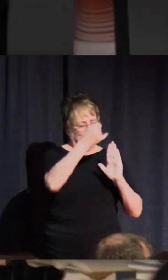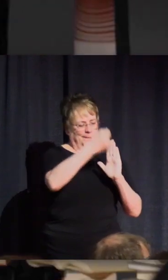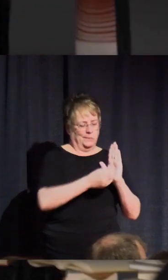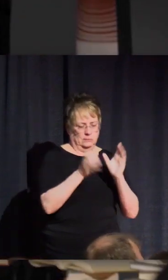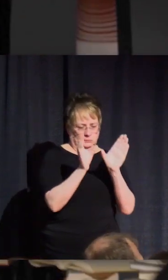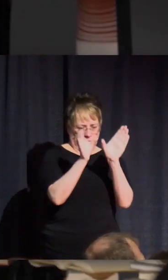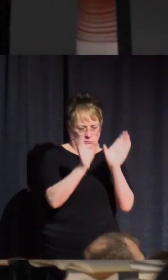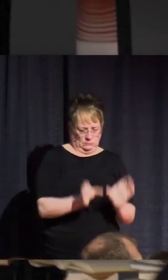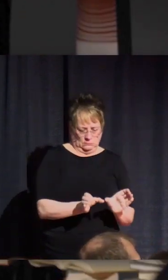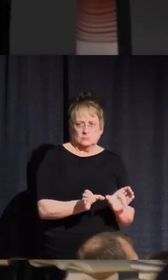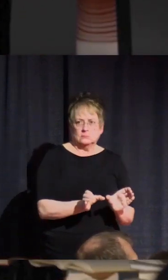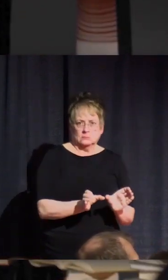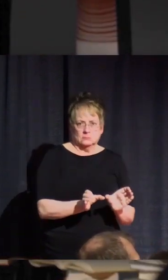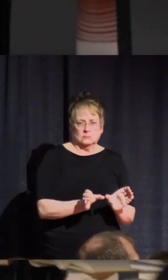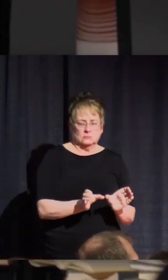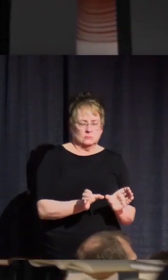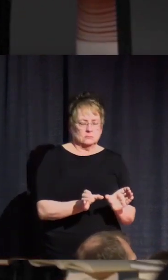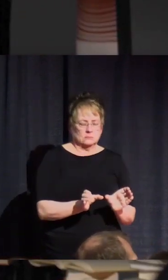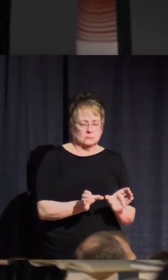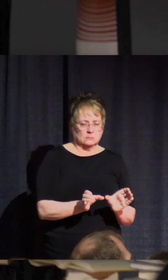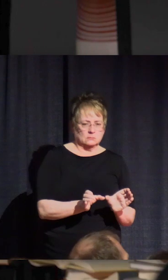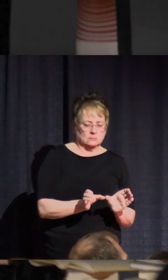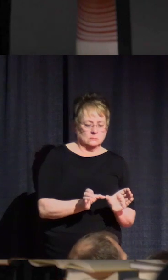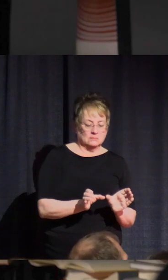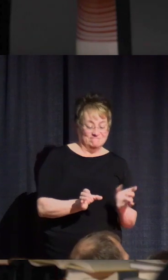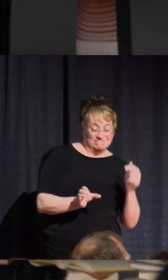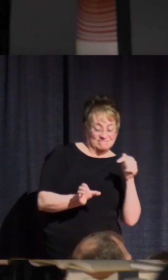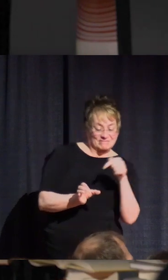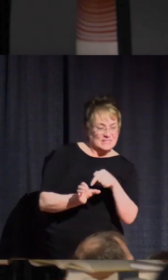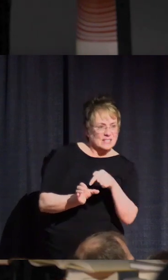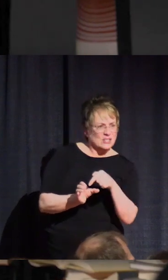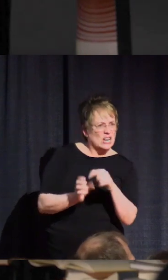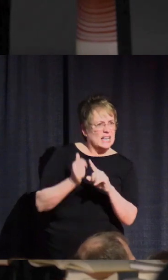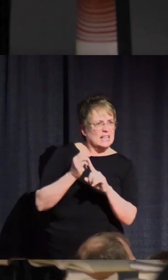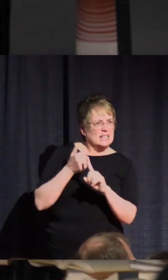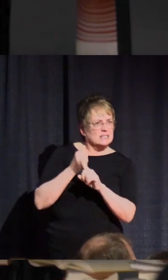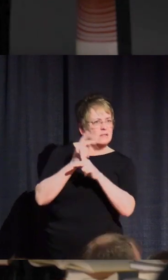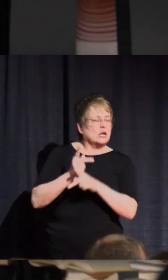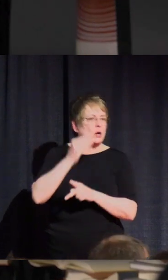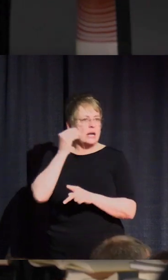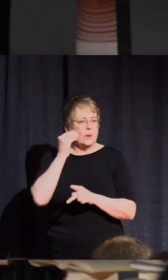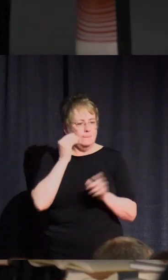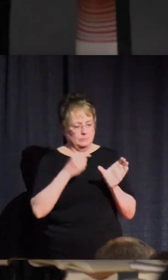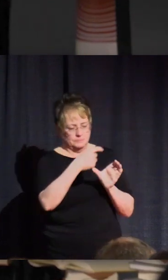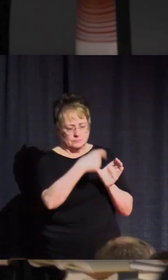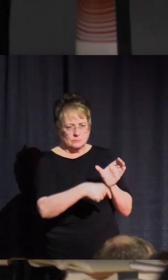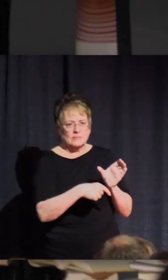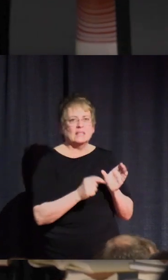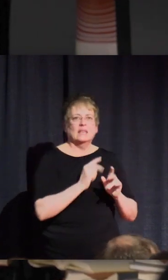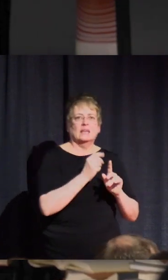down the middle. You'll have a vertical line, and you'll have 2 columns. And on one side, you can put down self-care at home, and in the other, you can put